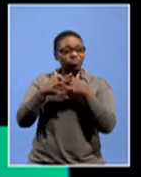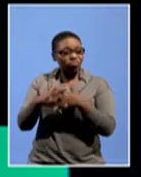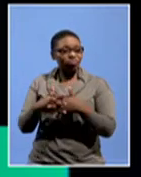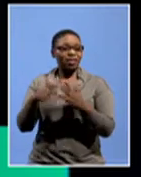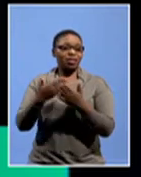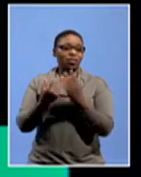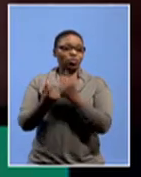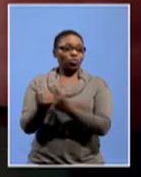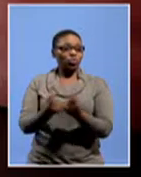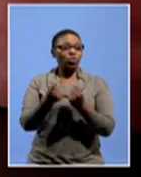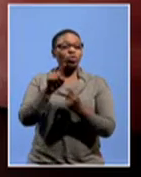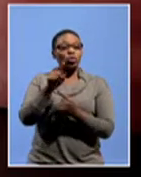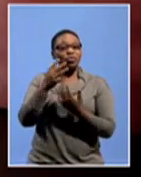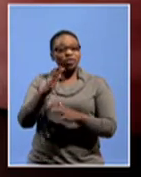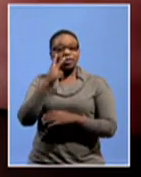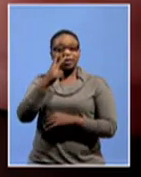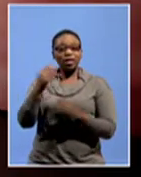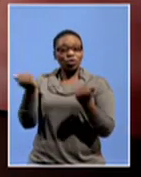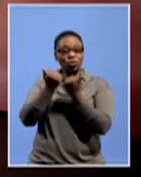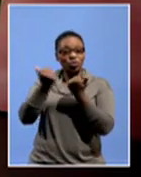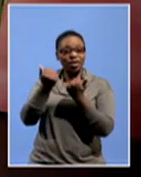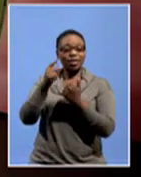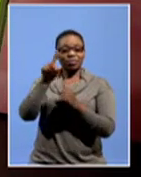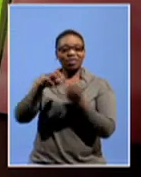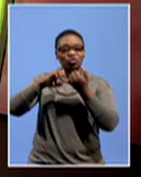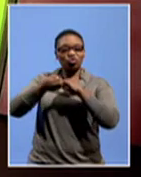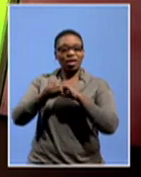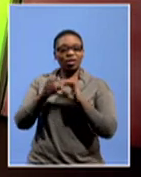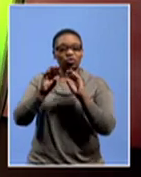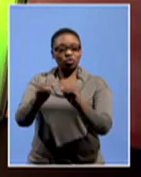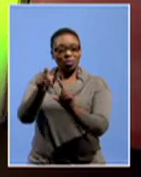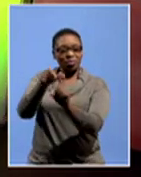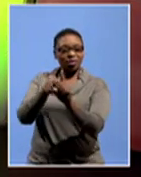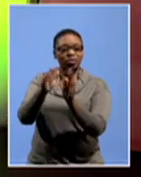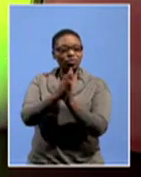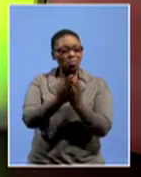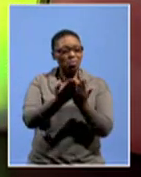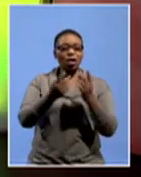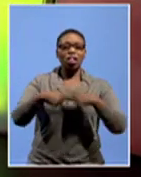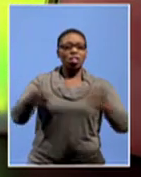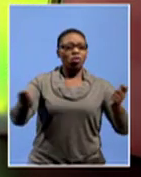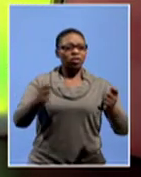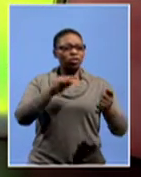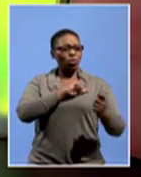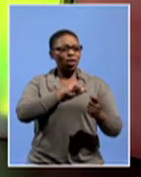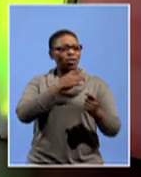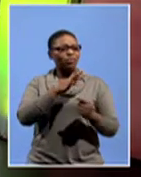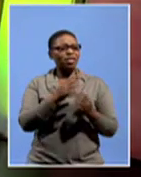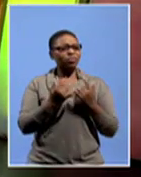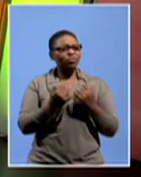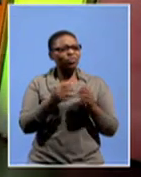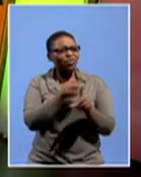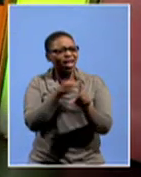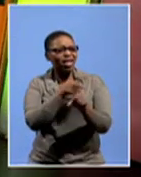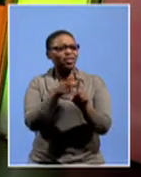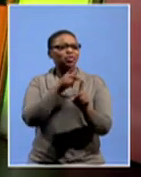seen already with those despicable acts to try and stop someone from launching a book, violence being used. We have to say that kind